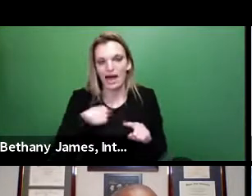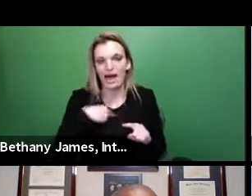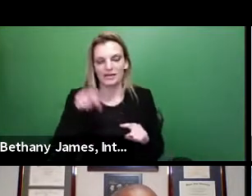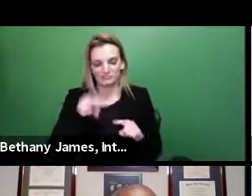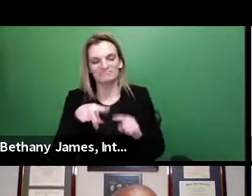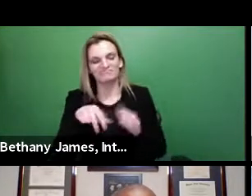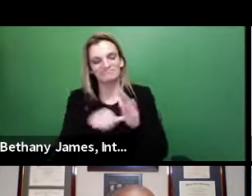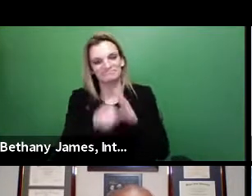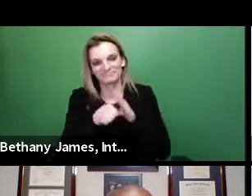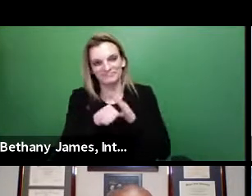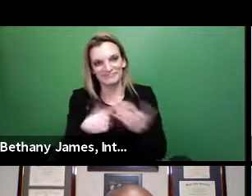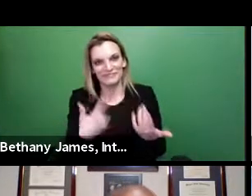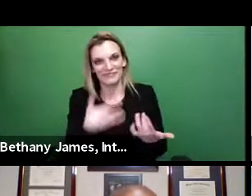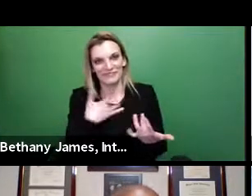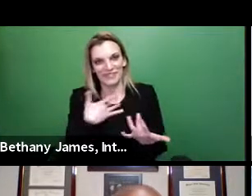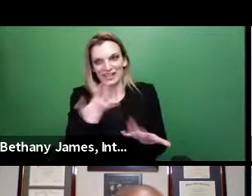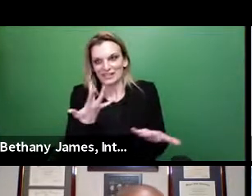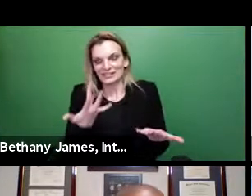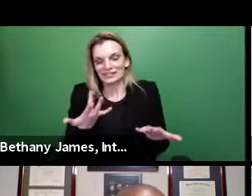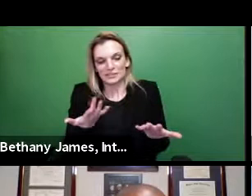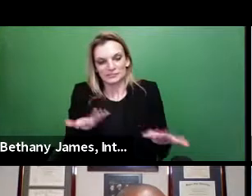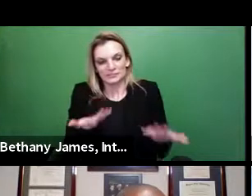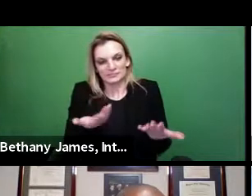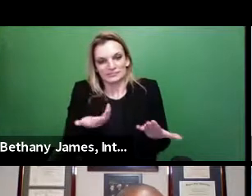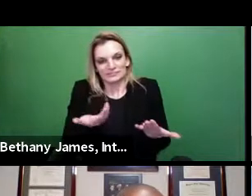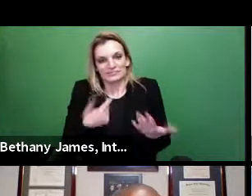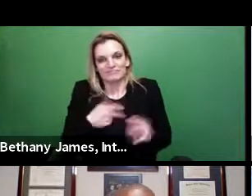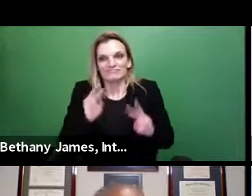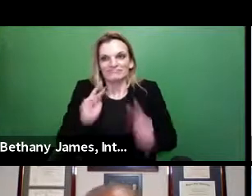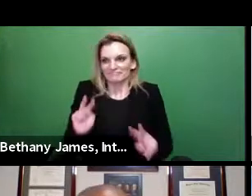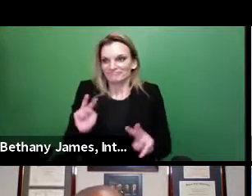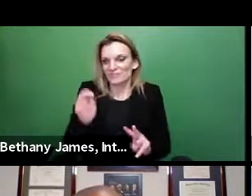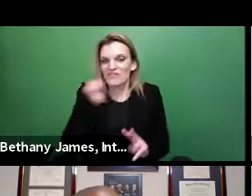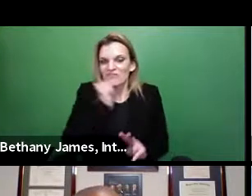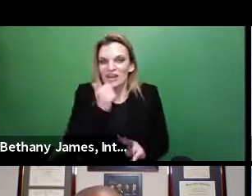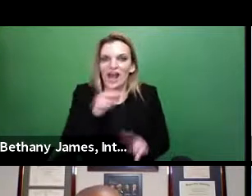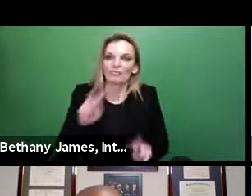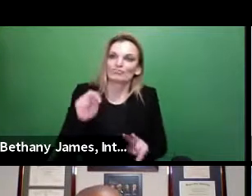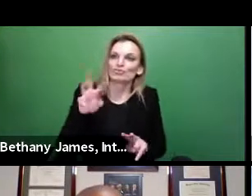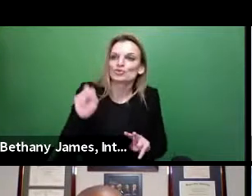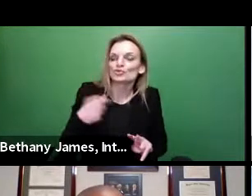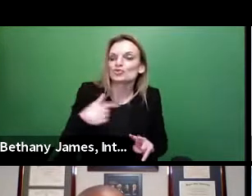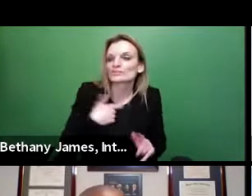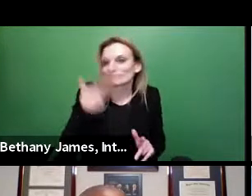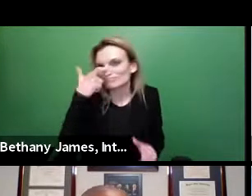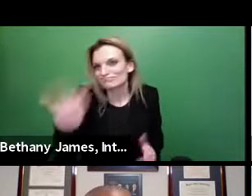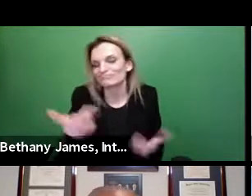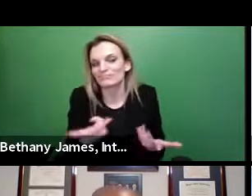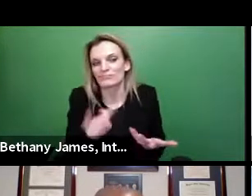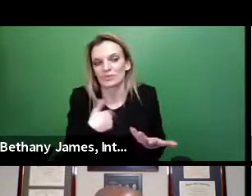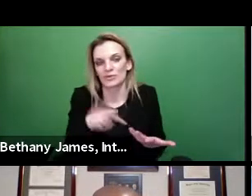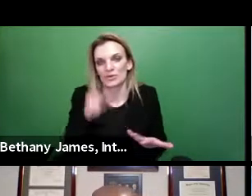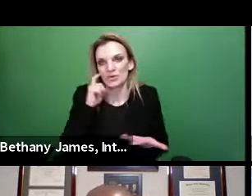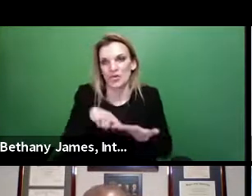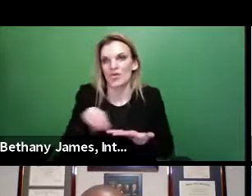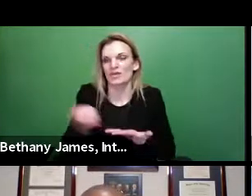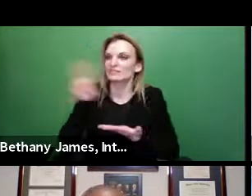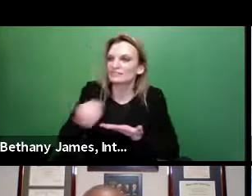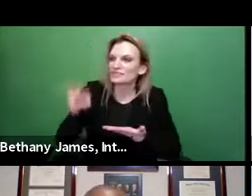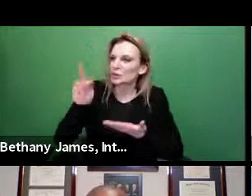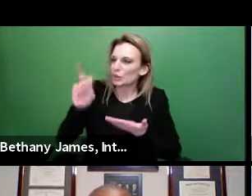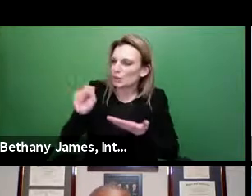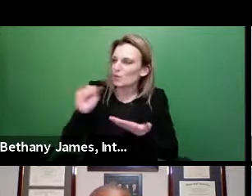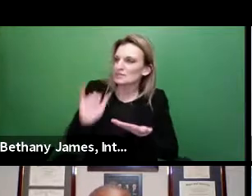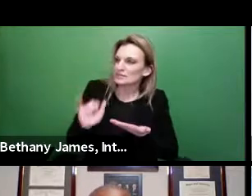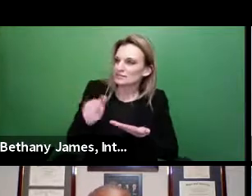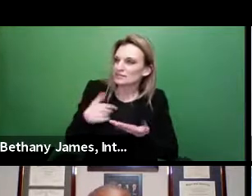I wake up every day and look at the television and read the newspapers, this Civil Rights Commission is a